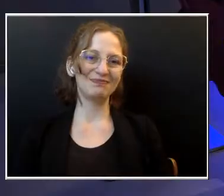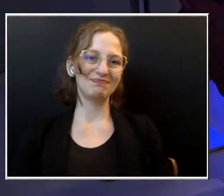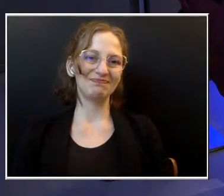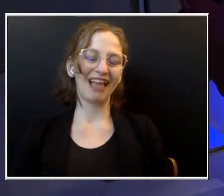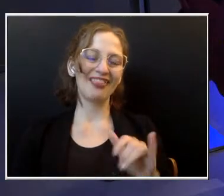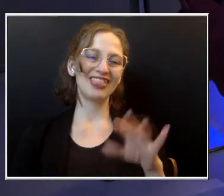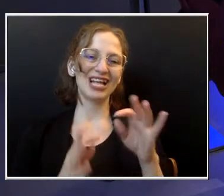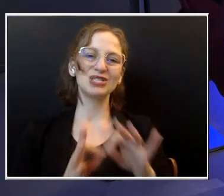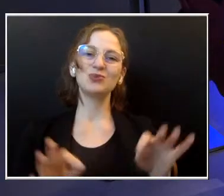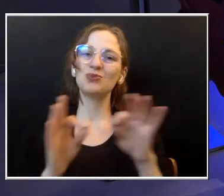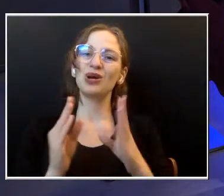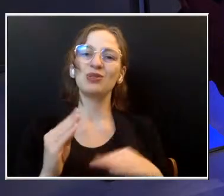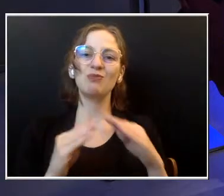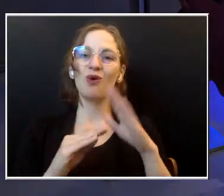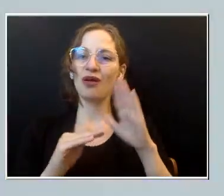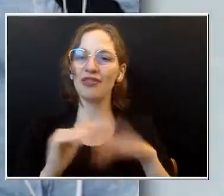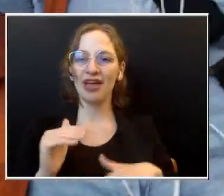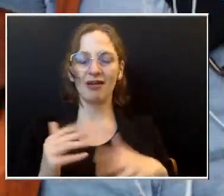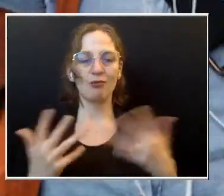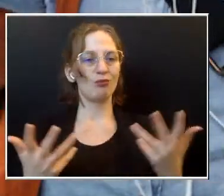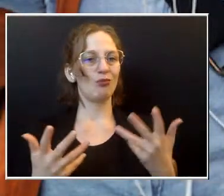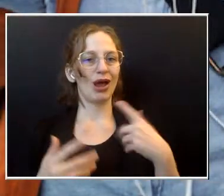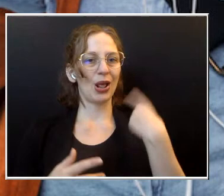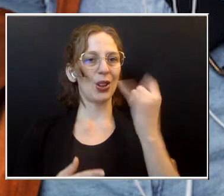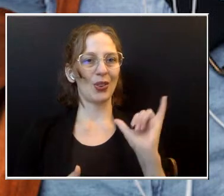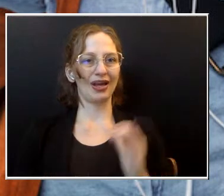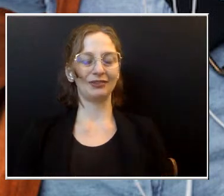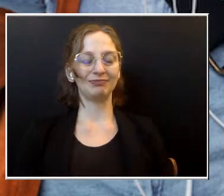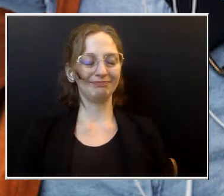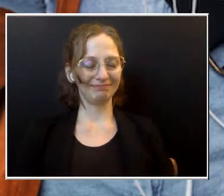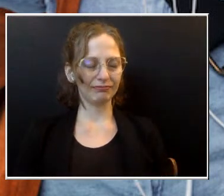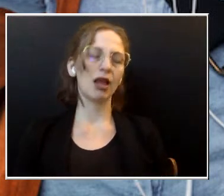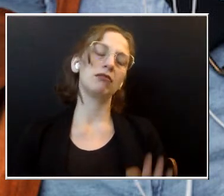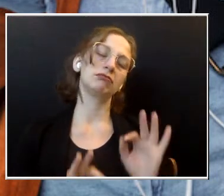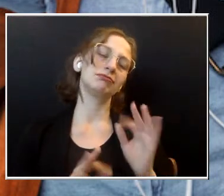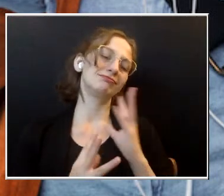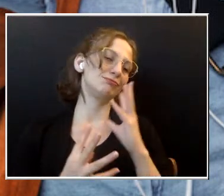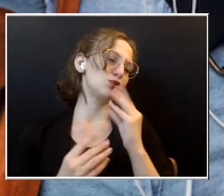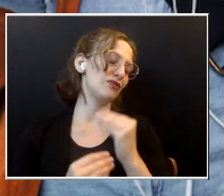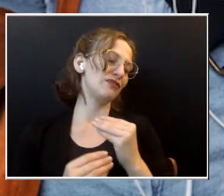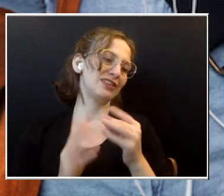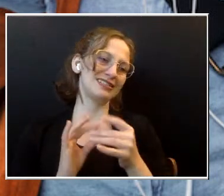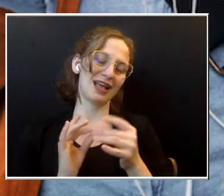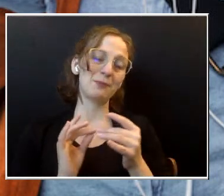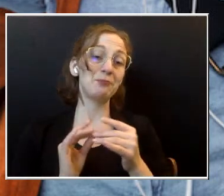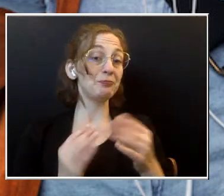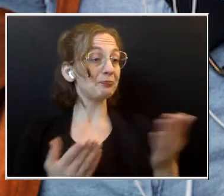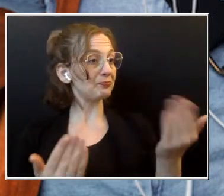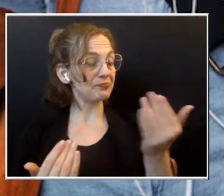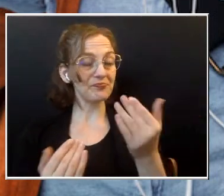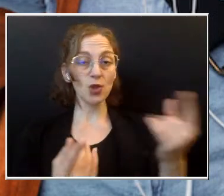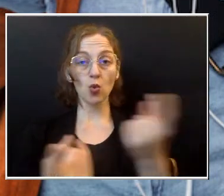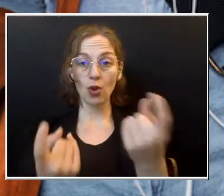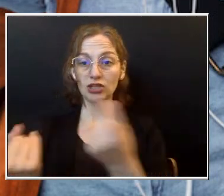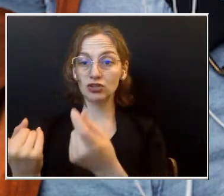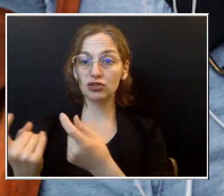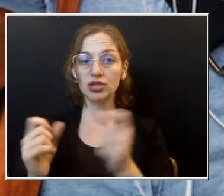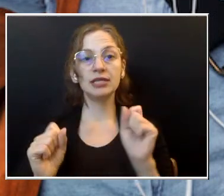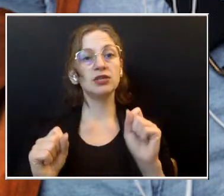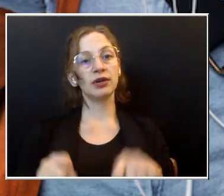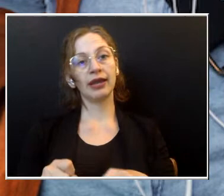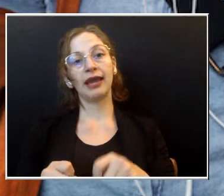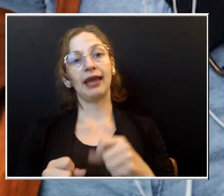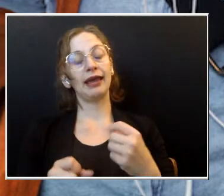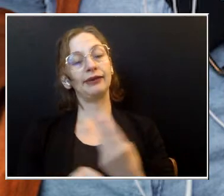Really well said. Be sure to ask your questions. You can use the chat on YouTube or Facebook, tweet us, or email us at the Medical News Network. Info is right there on your screen. Let's